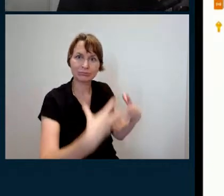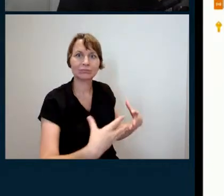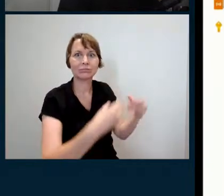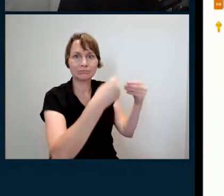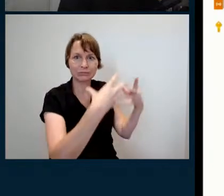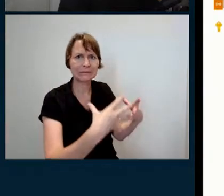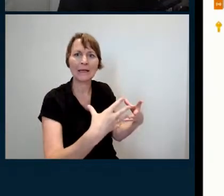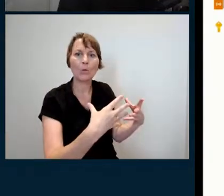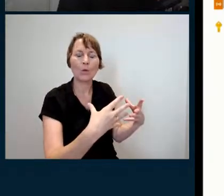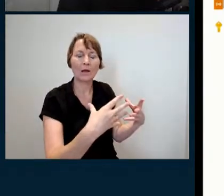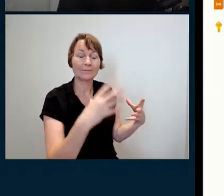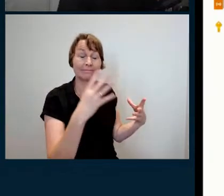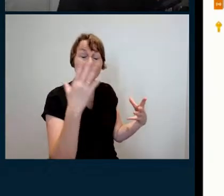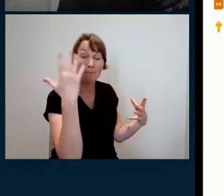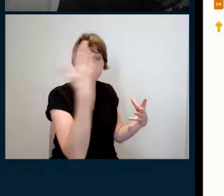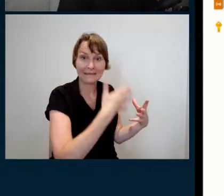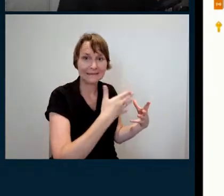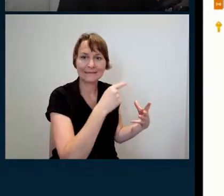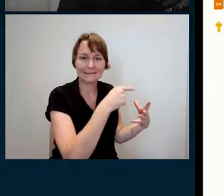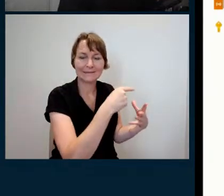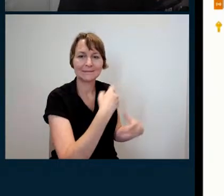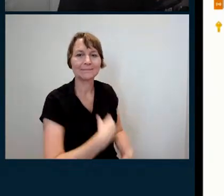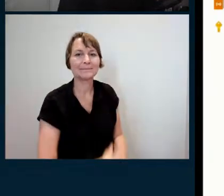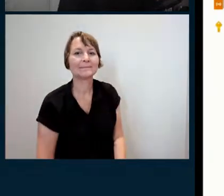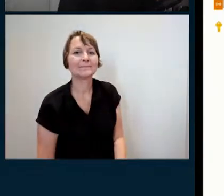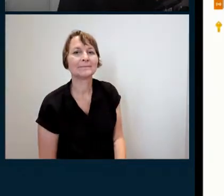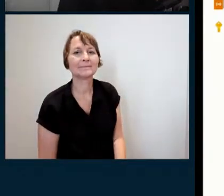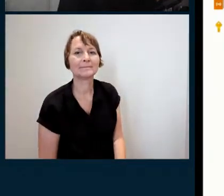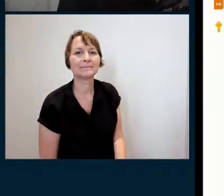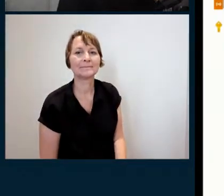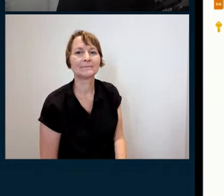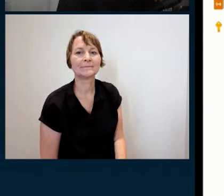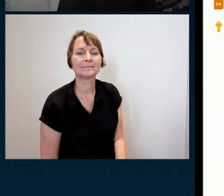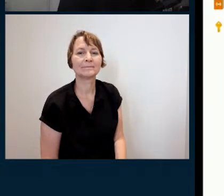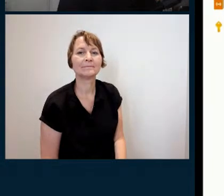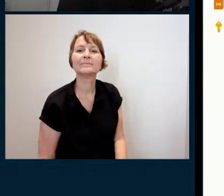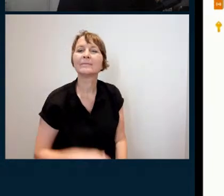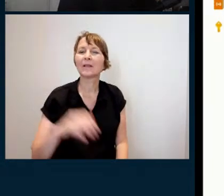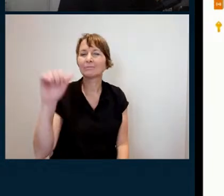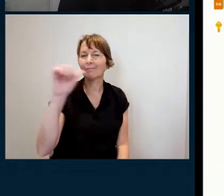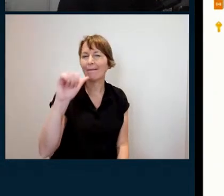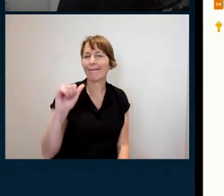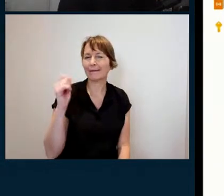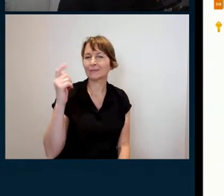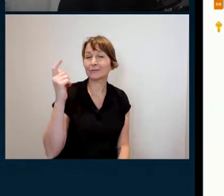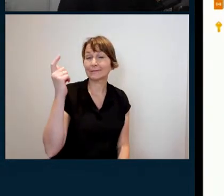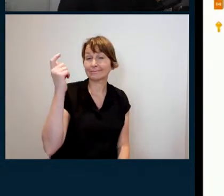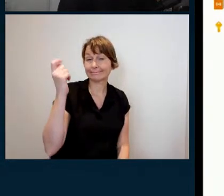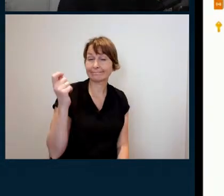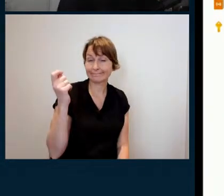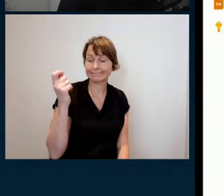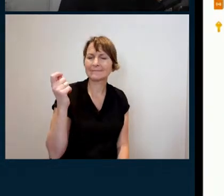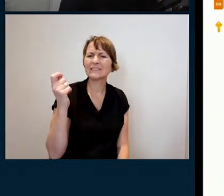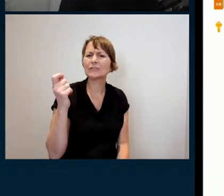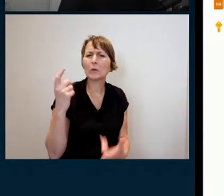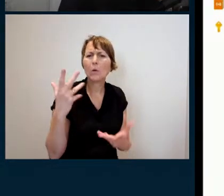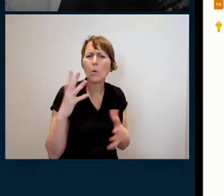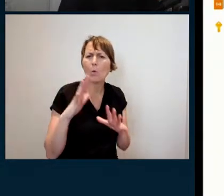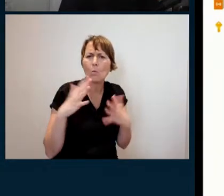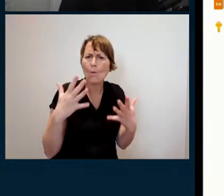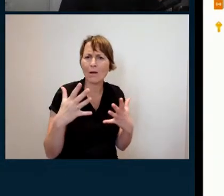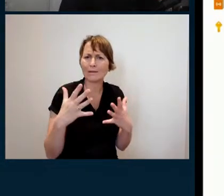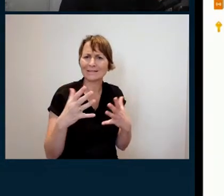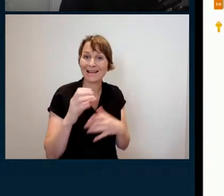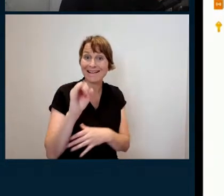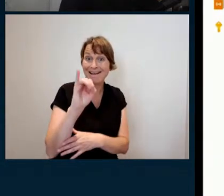And what you see here, it first checks the Azure subscription that it's using a managed identity. So the